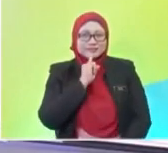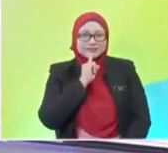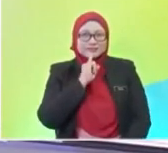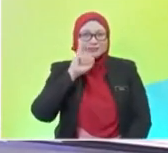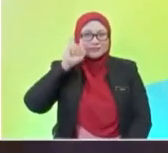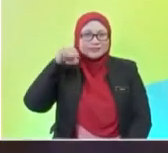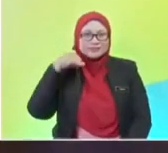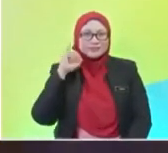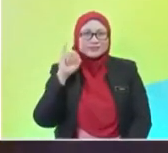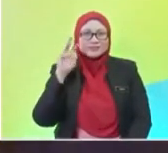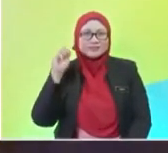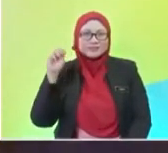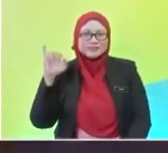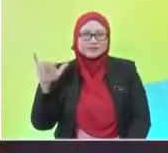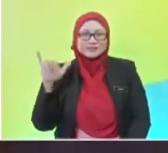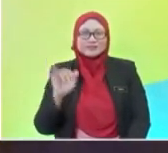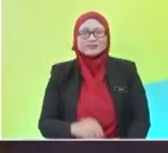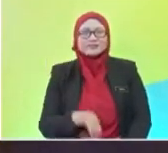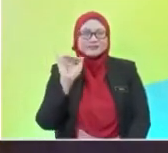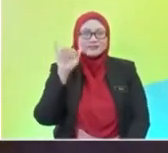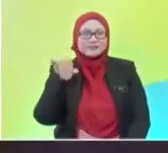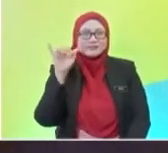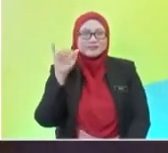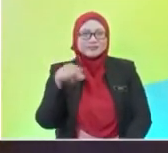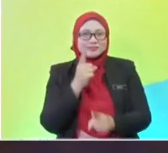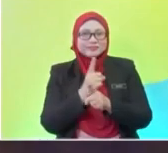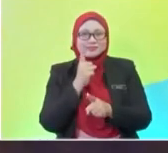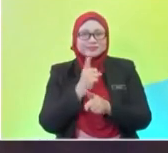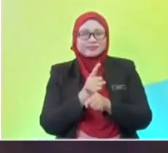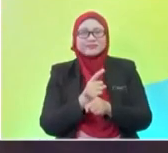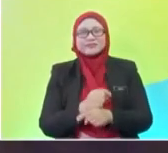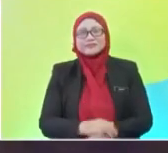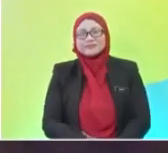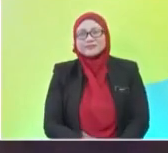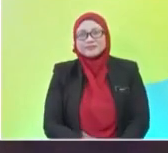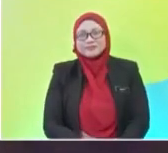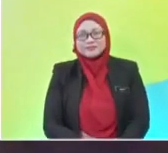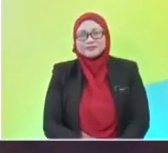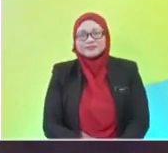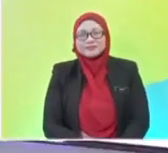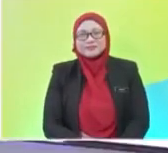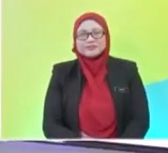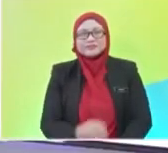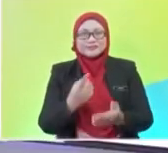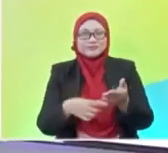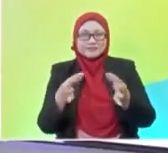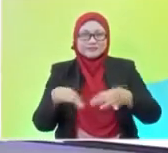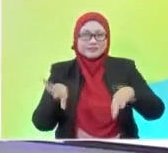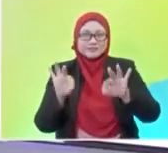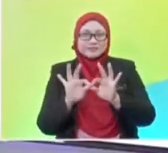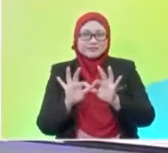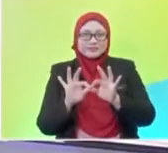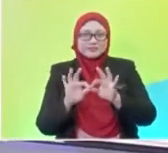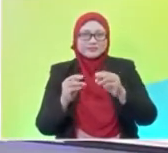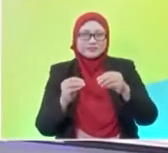Jimmy. Yes, you're right. Yes, yes, you're right. It's Jimmy. What is this story about, actually? Okay.